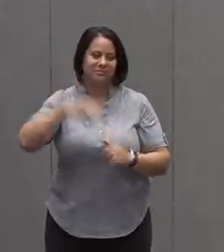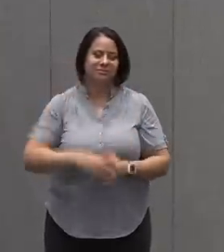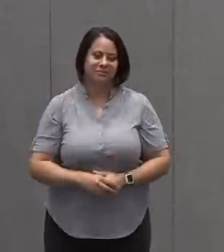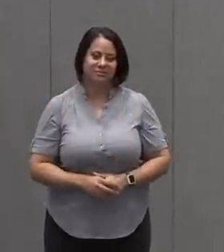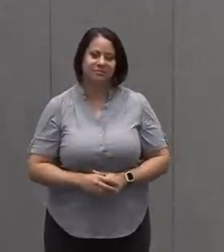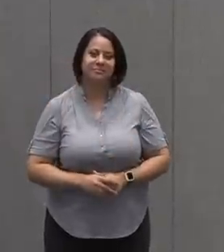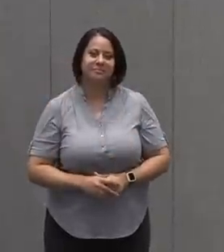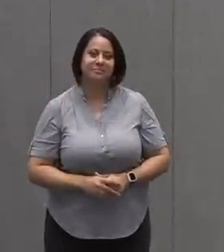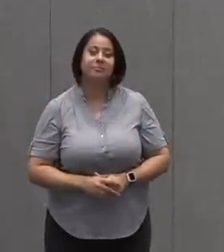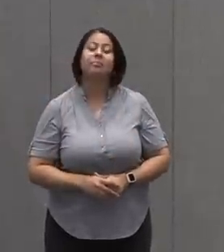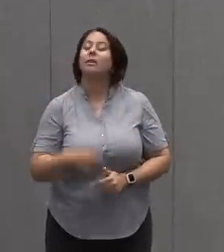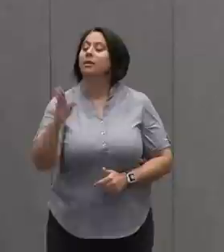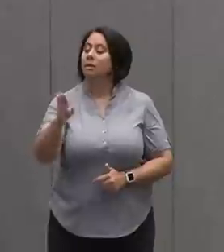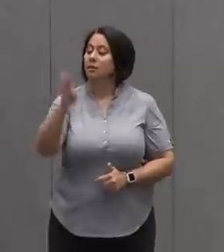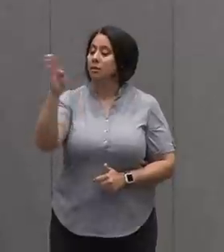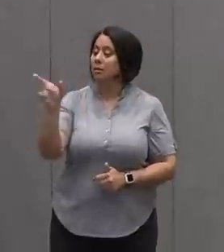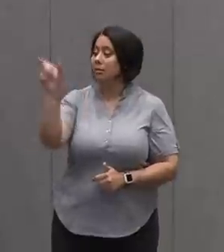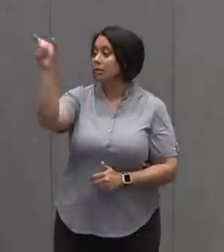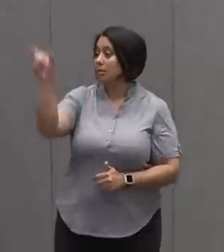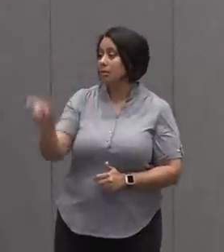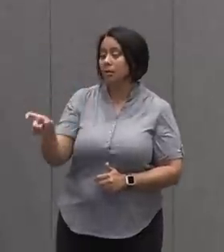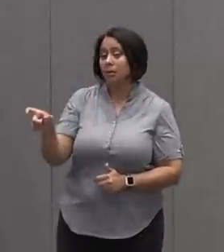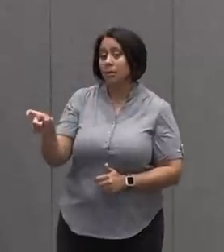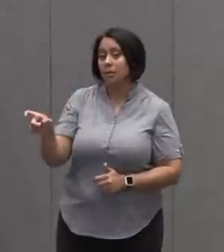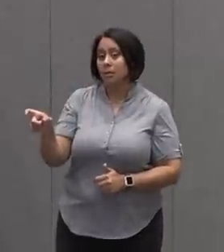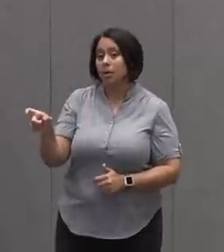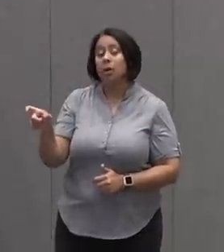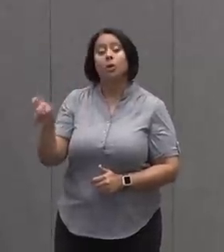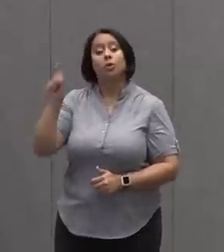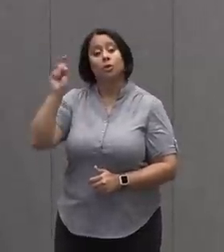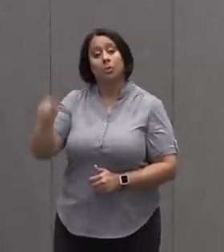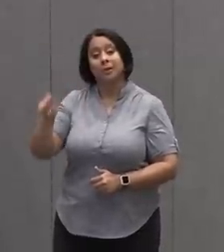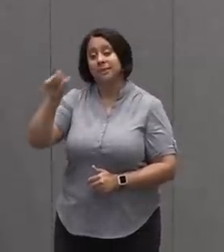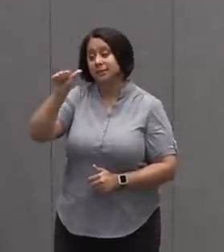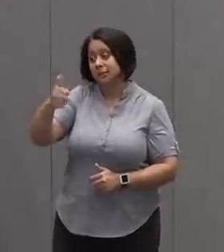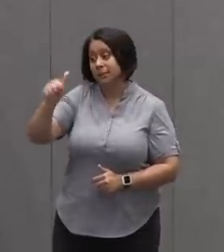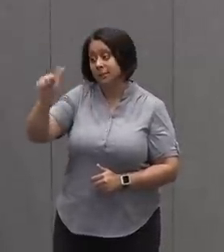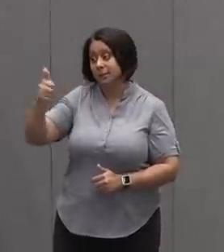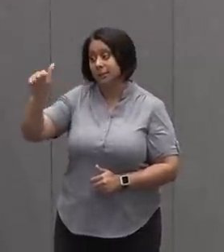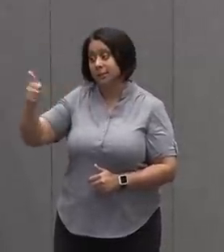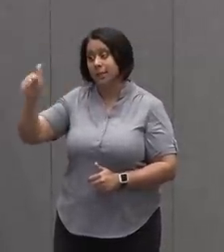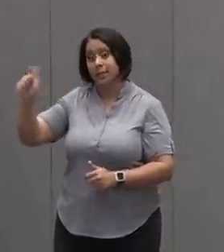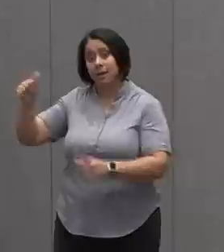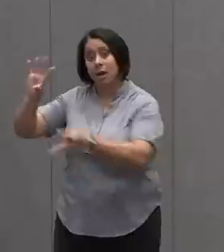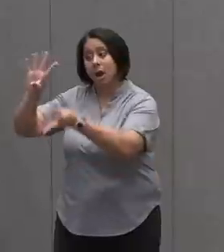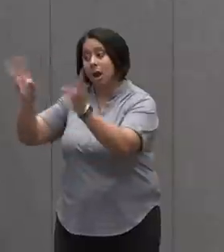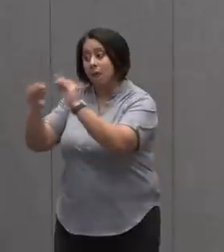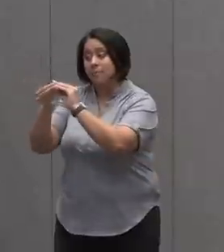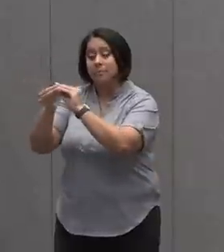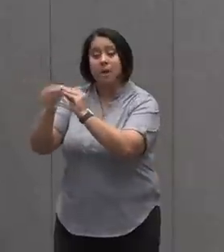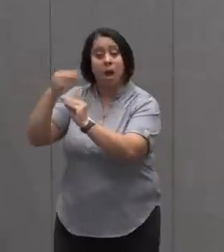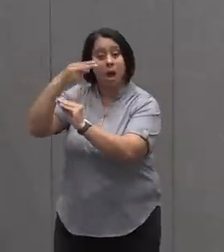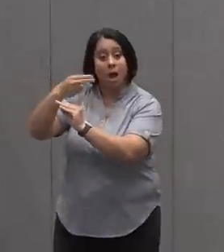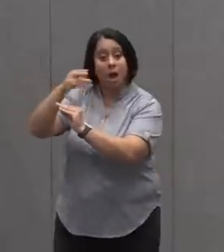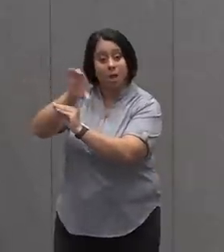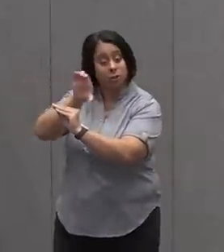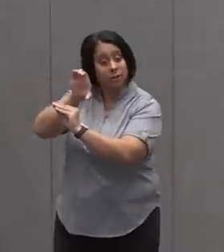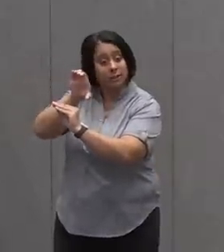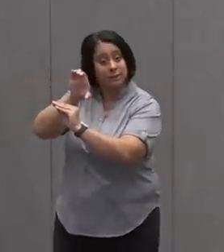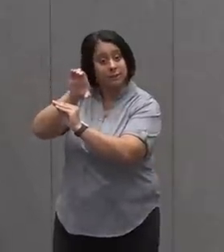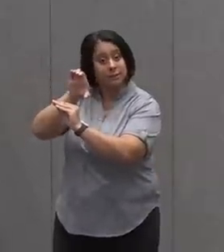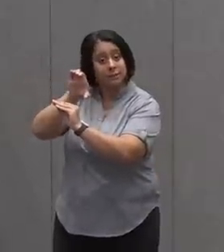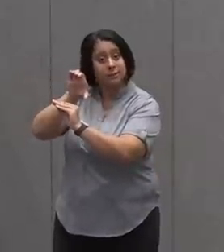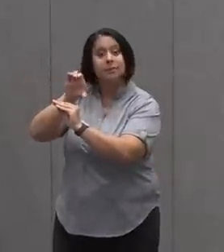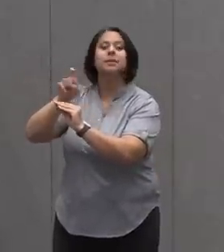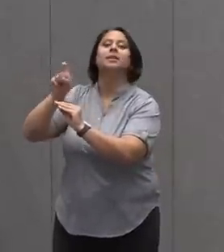on down the line, we know that we need to have 10 tens to have 100. That T must be a 10. Notice